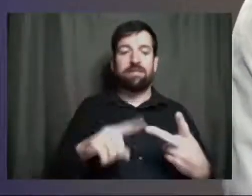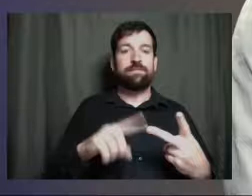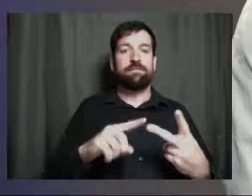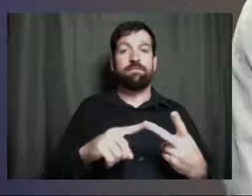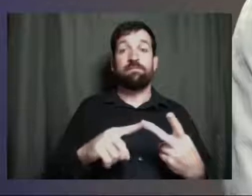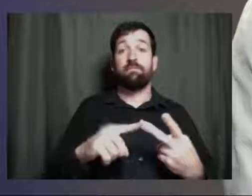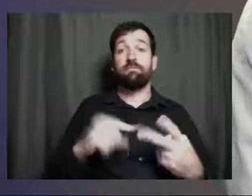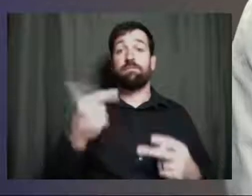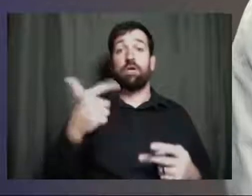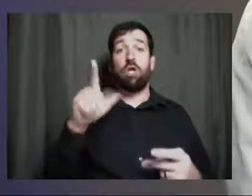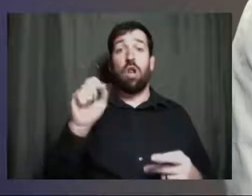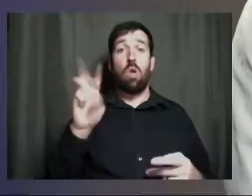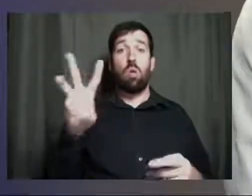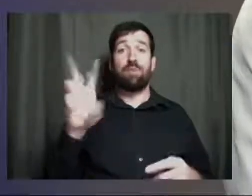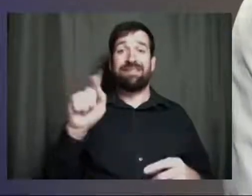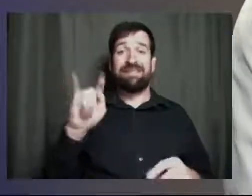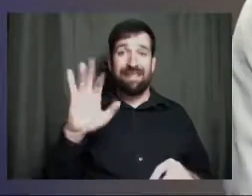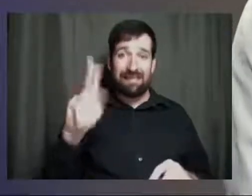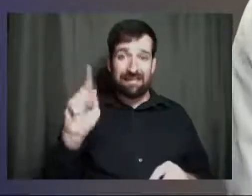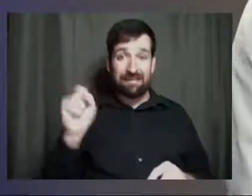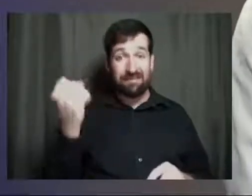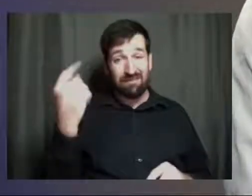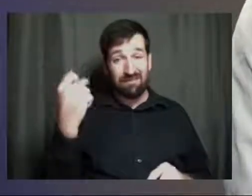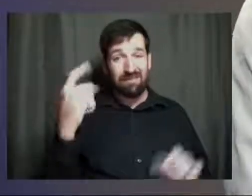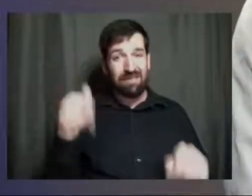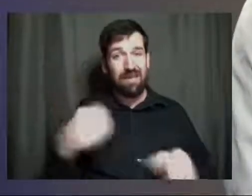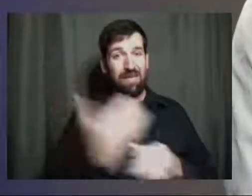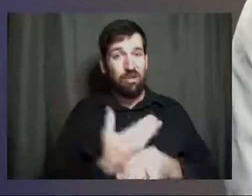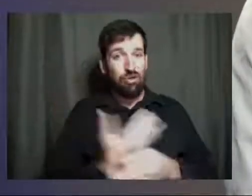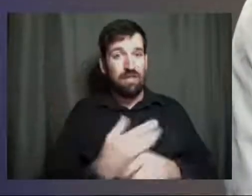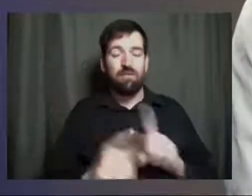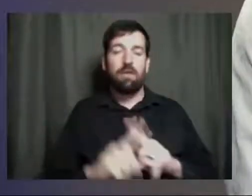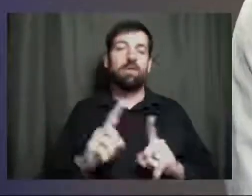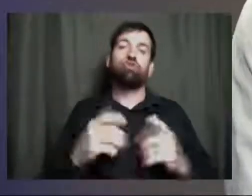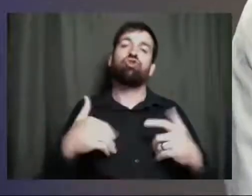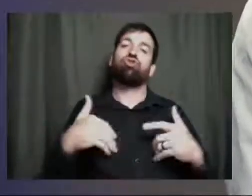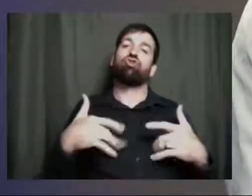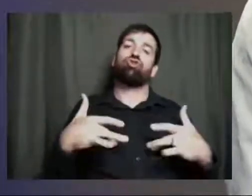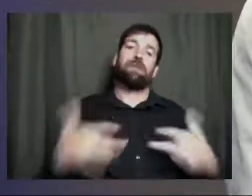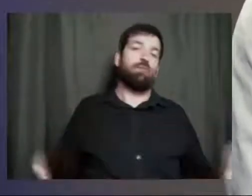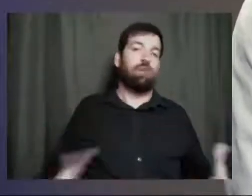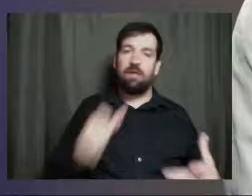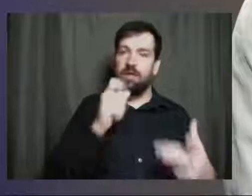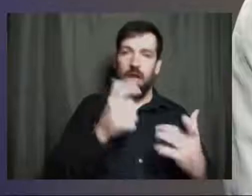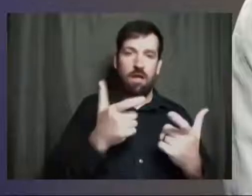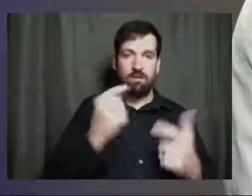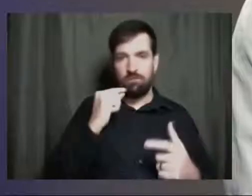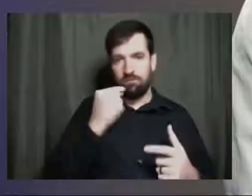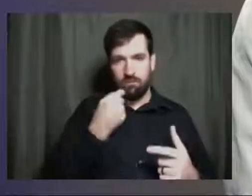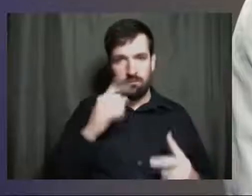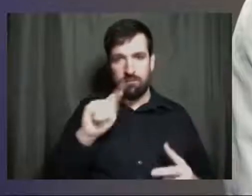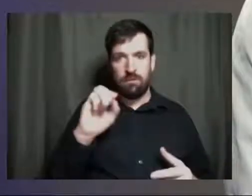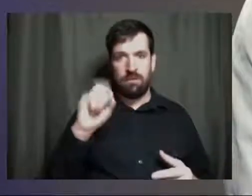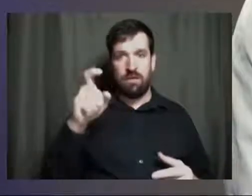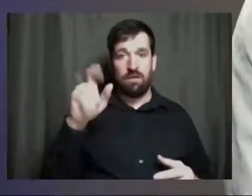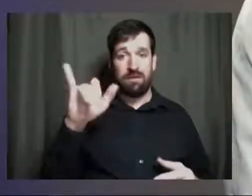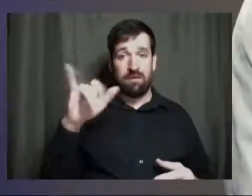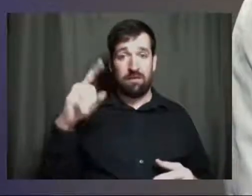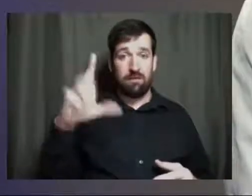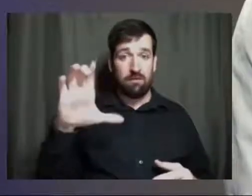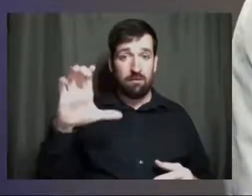that you understand that they can be irritating, but they're generally not very toxic. And of course, for the adults, just remember